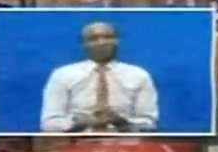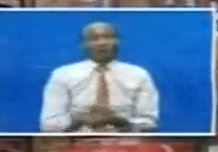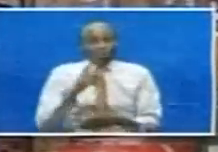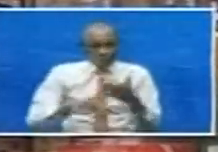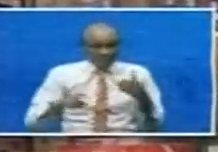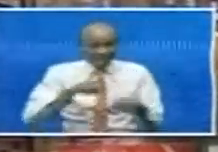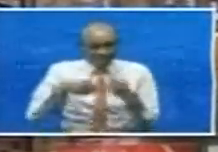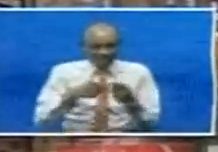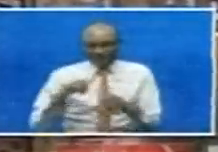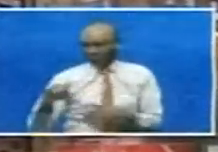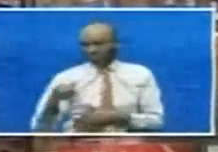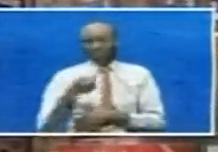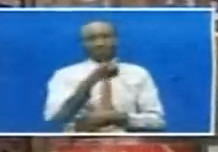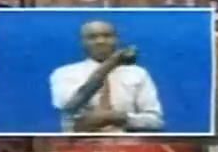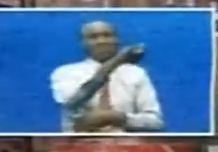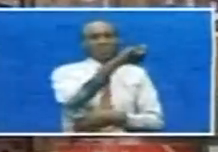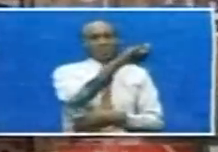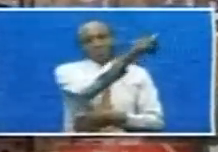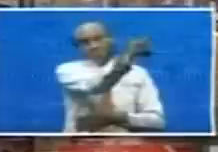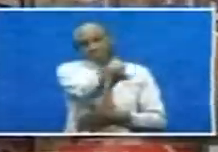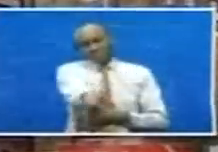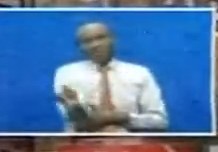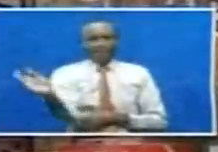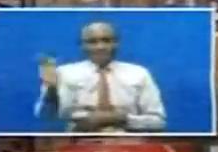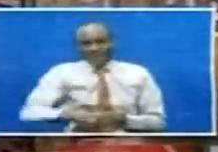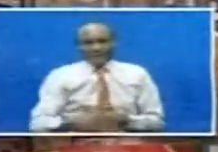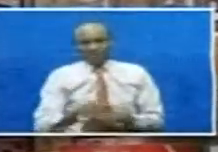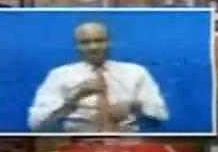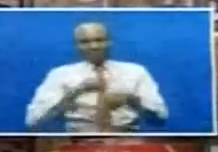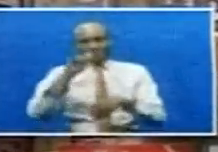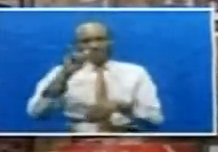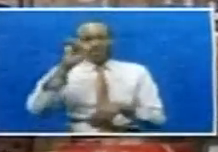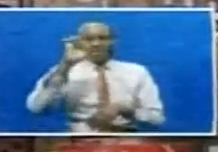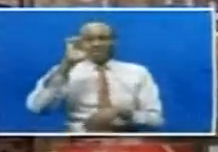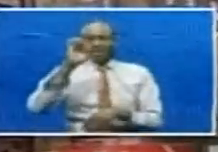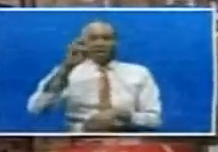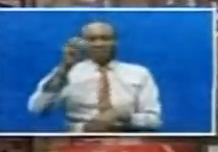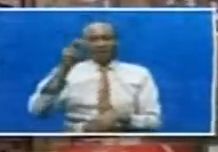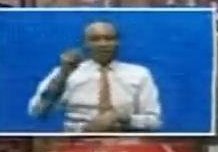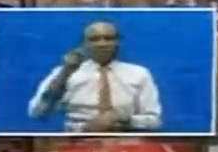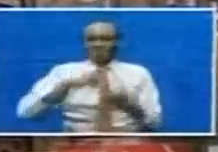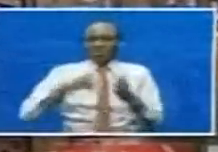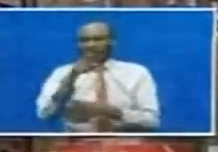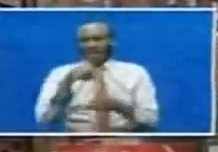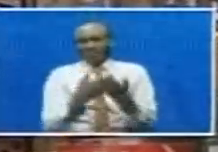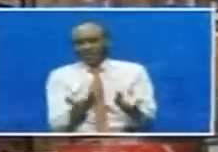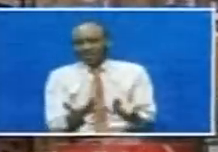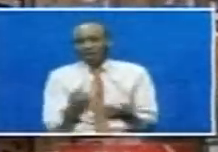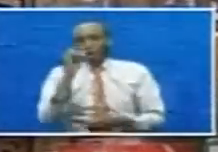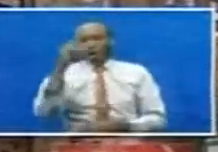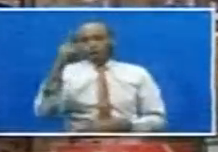the president's plane diverted while flying over Yemen? What was that about? Ocoa,